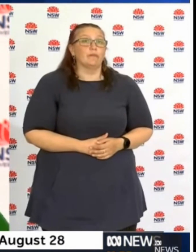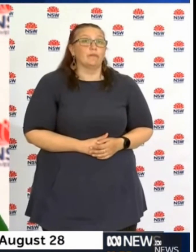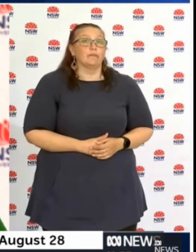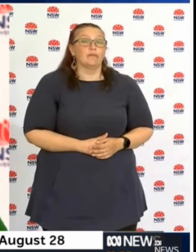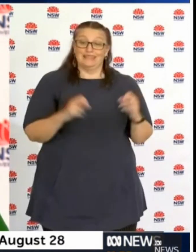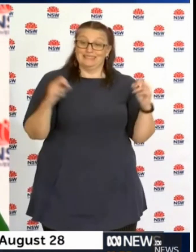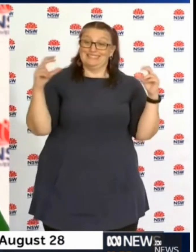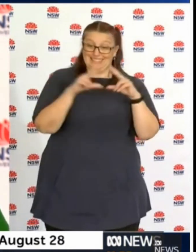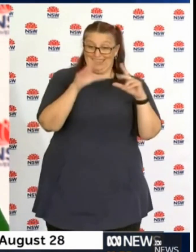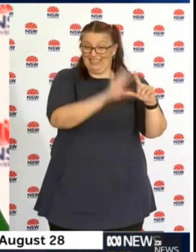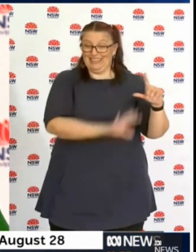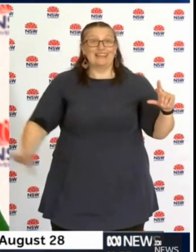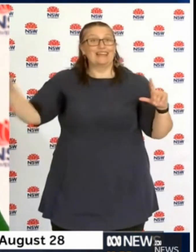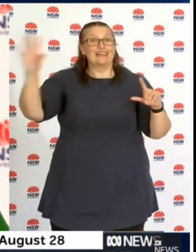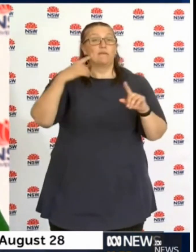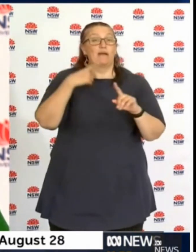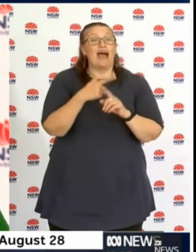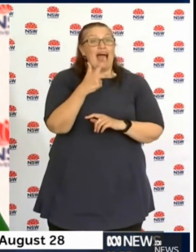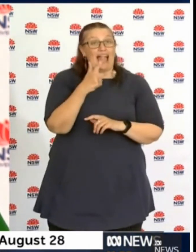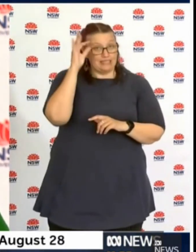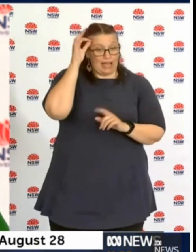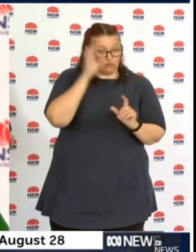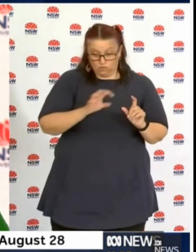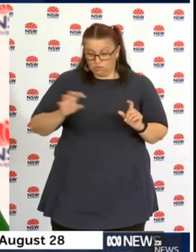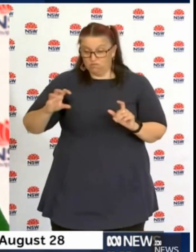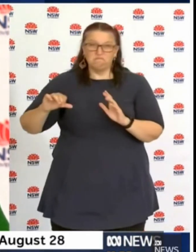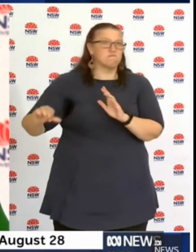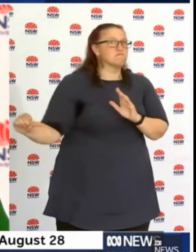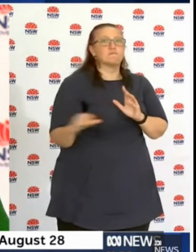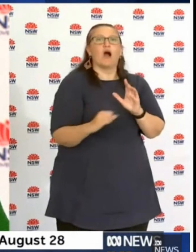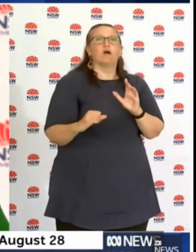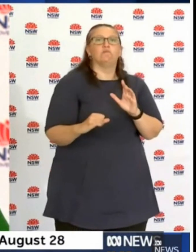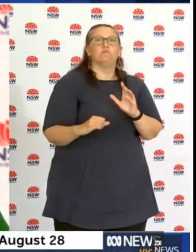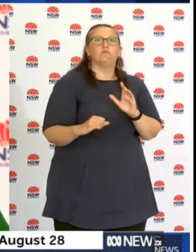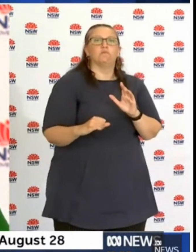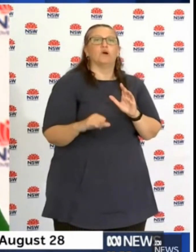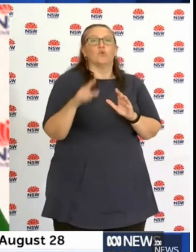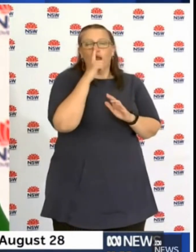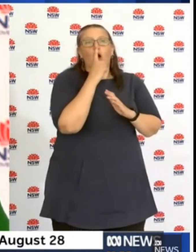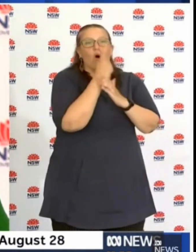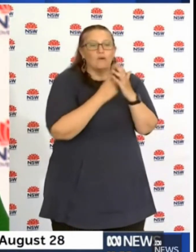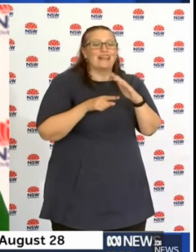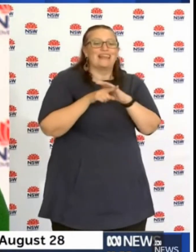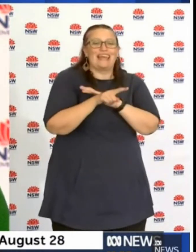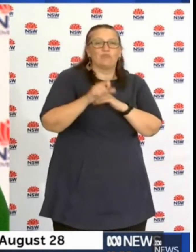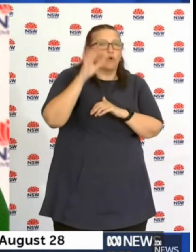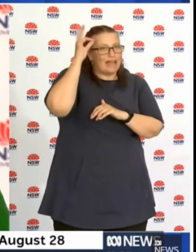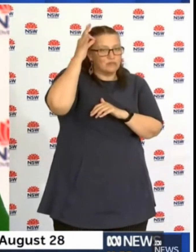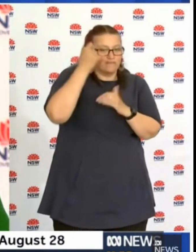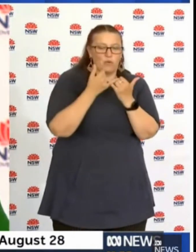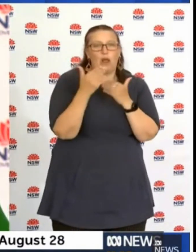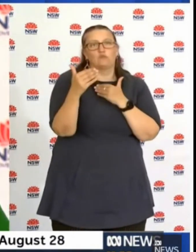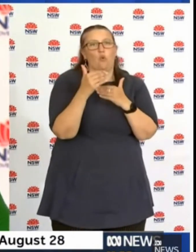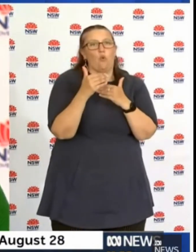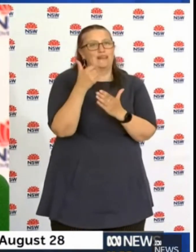8 local government areas, we've gone down really, really hard as to what allows you to leave your area, and the list is very